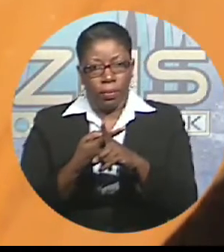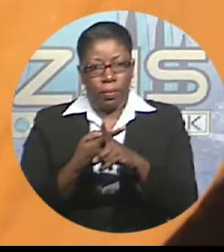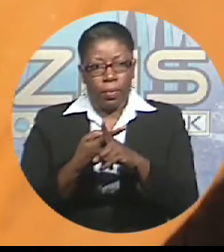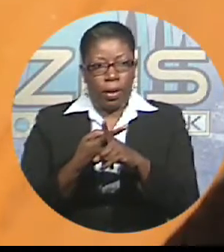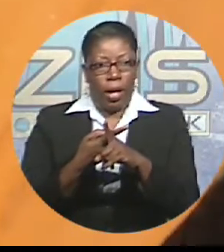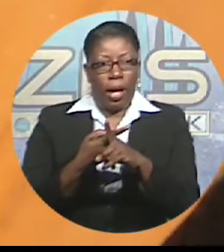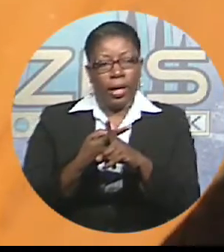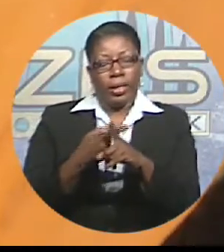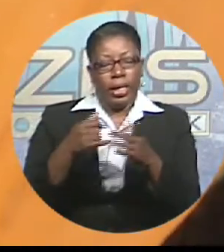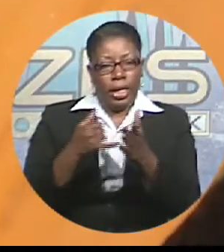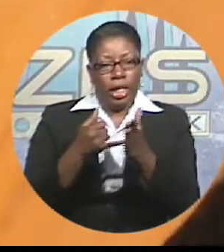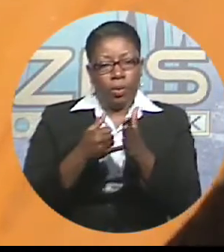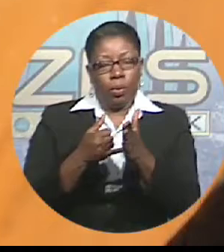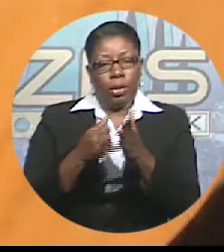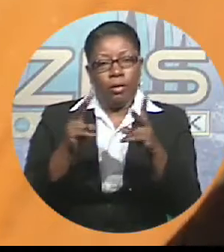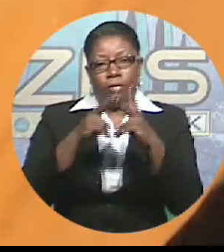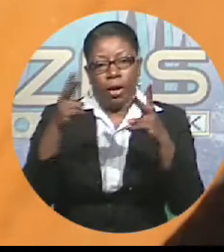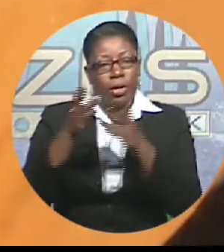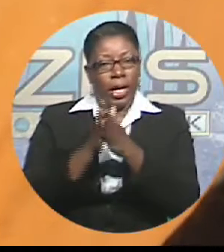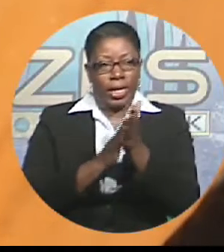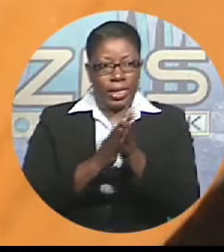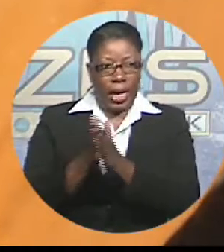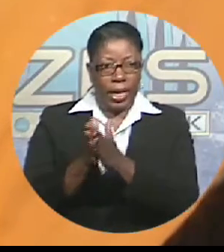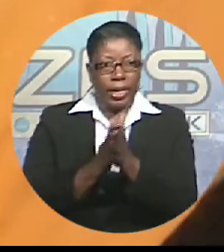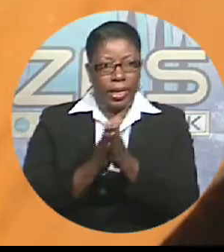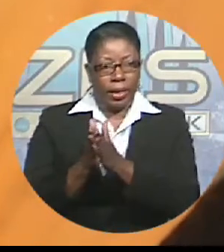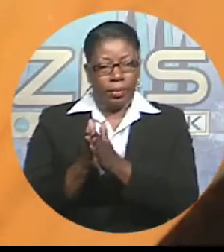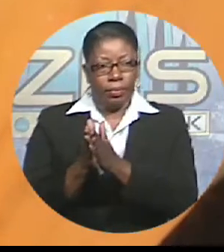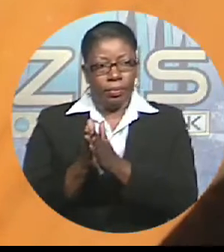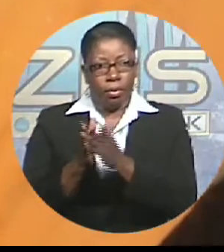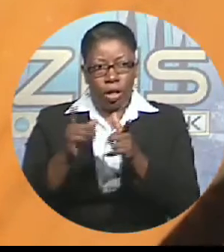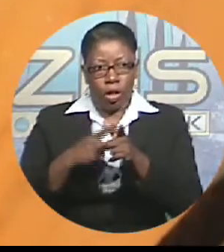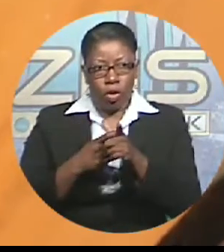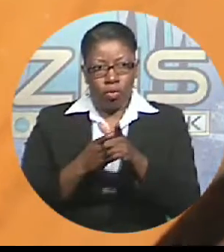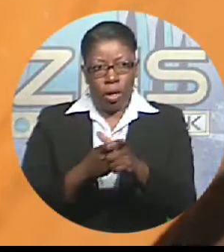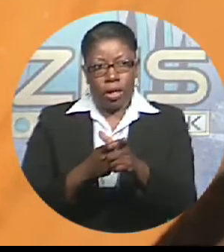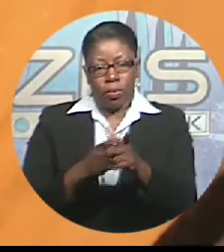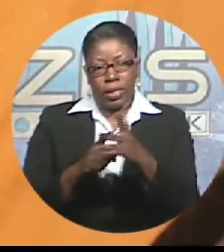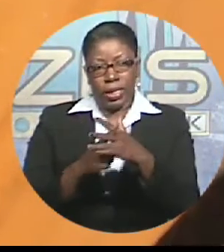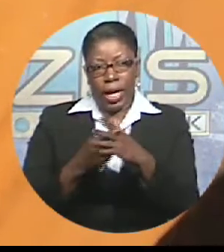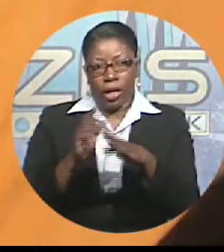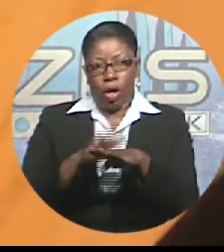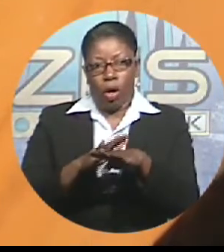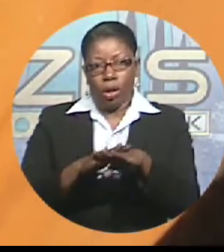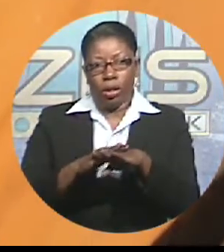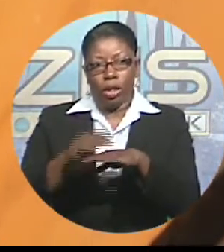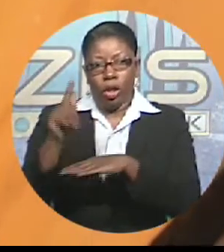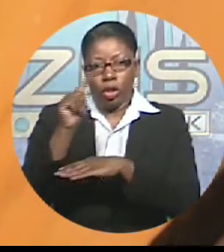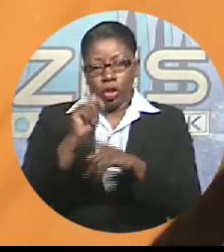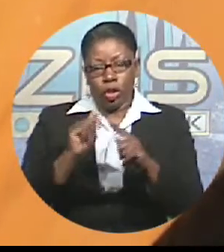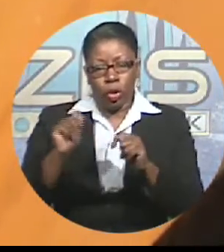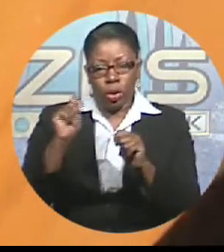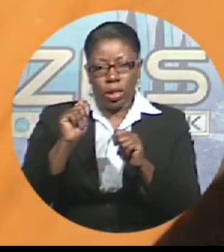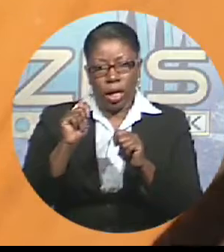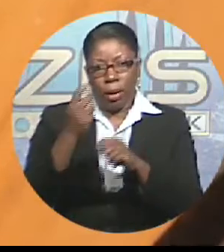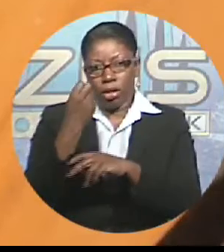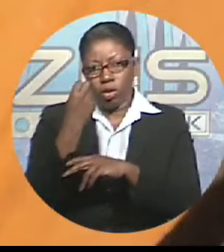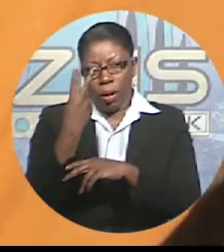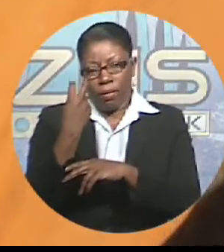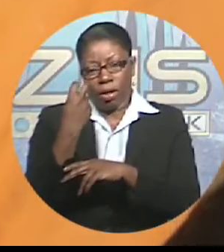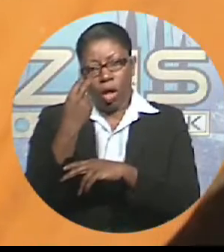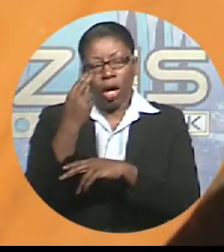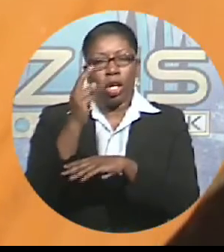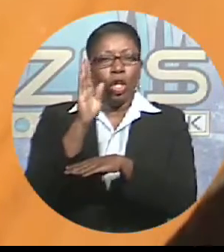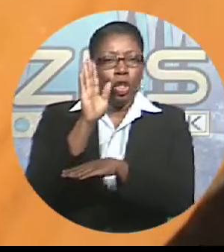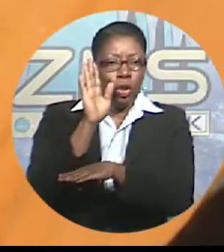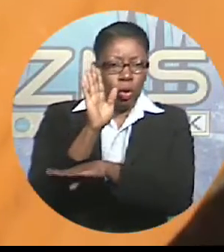Georgetown. And it's going to be very, very exciting. And the race is going to start on Tuesday about 12 o'clock in the day.